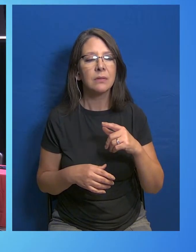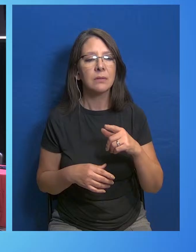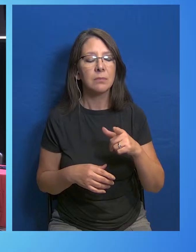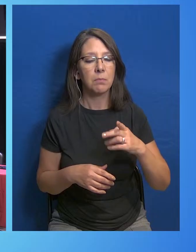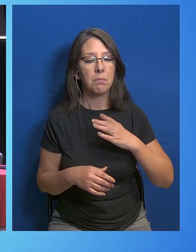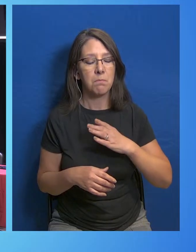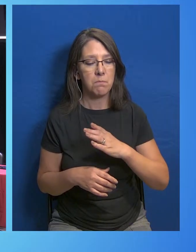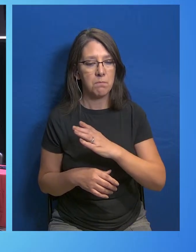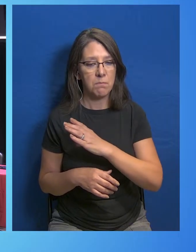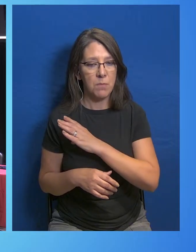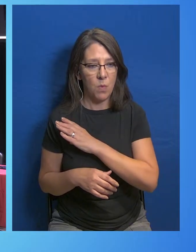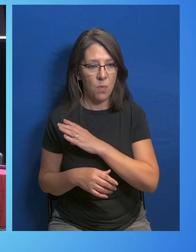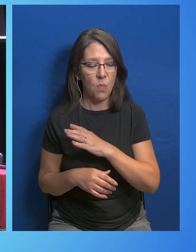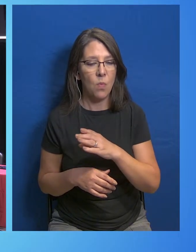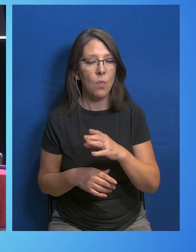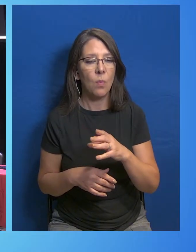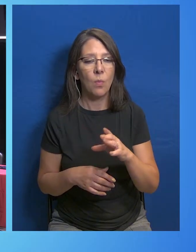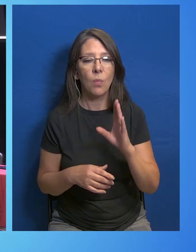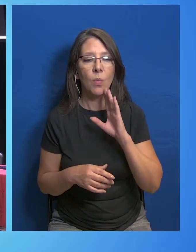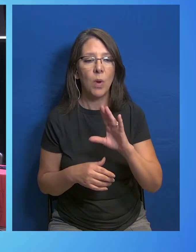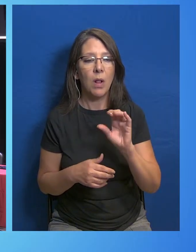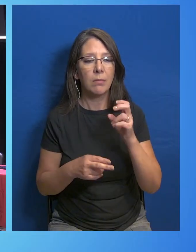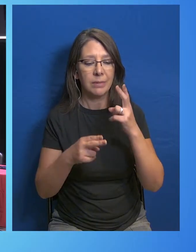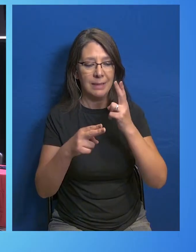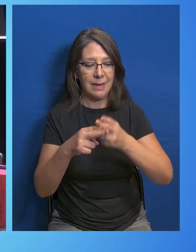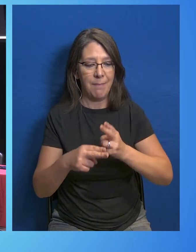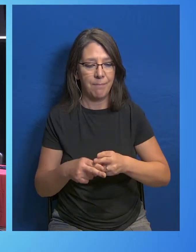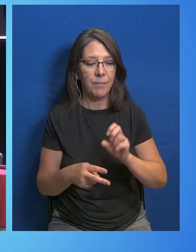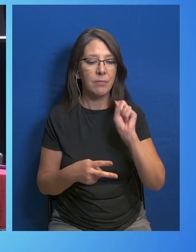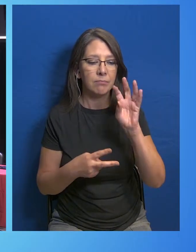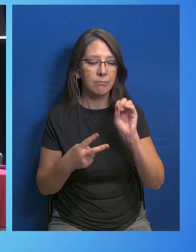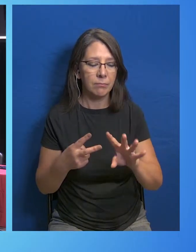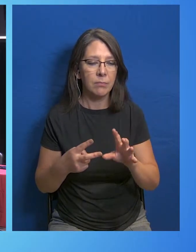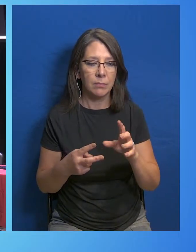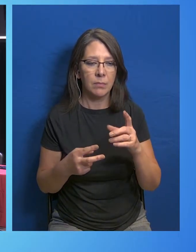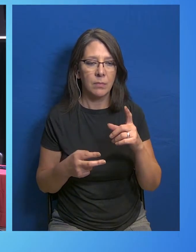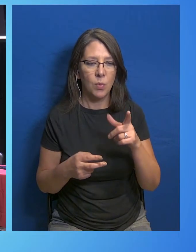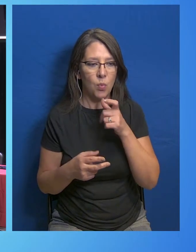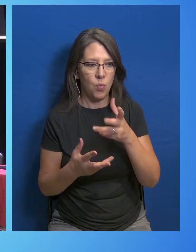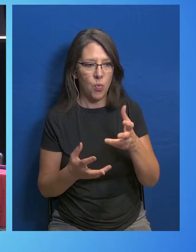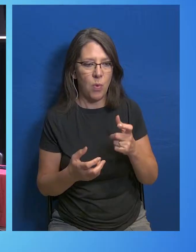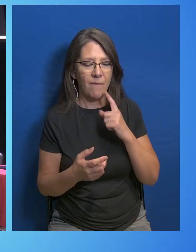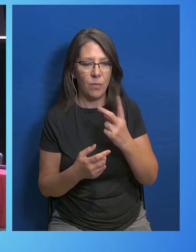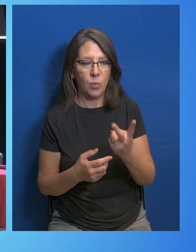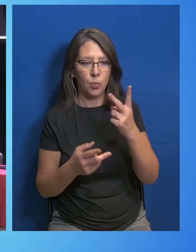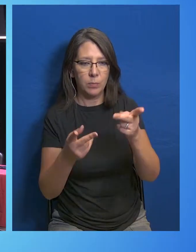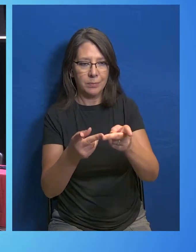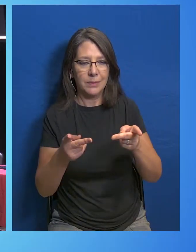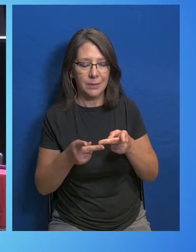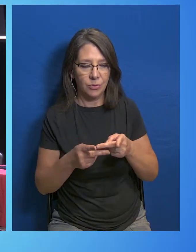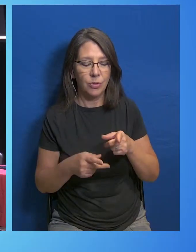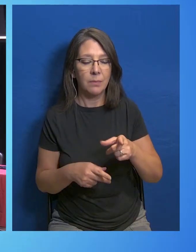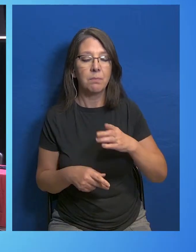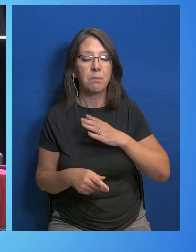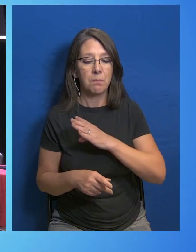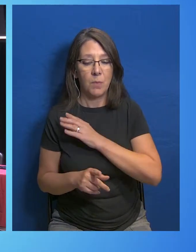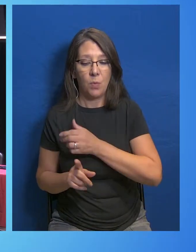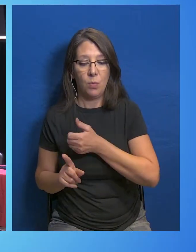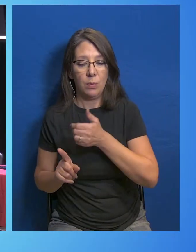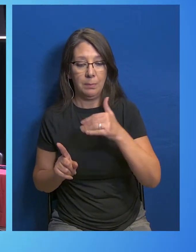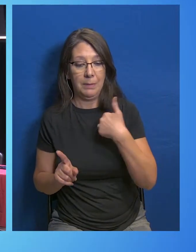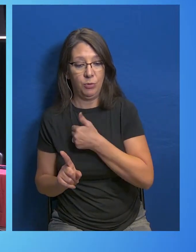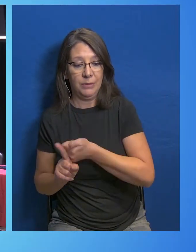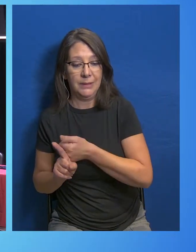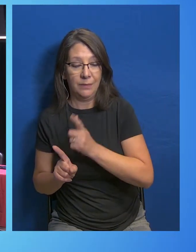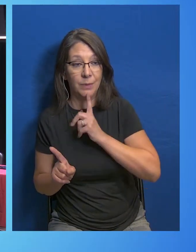board will put forth the names that they would like to nominate to positions. That board member will accept that or